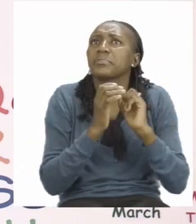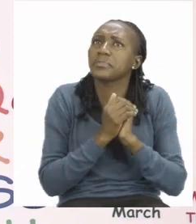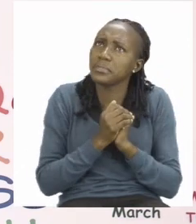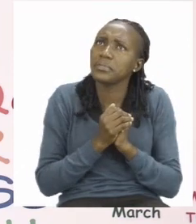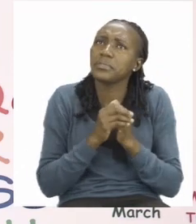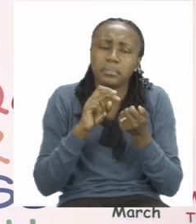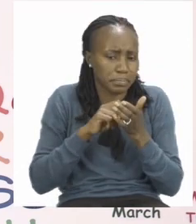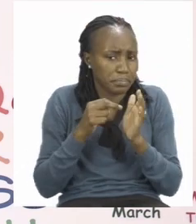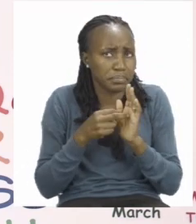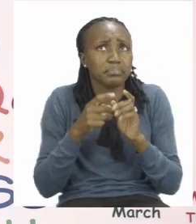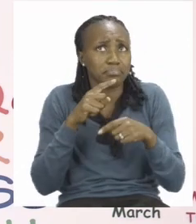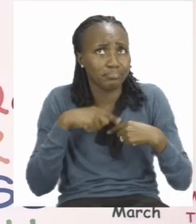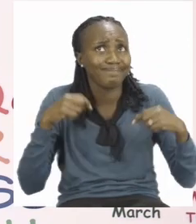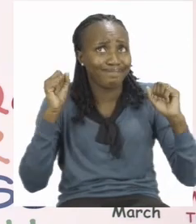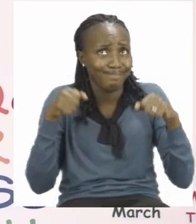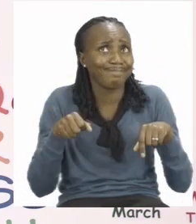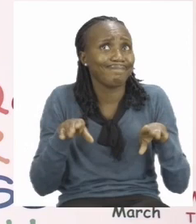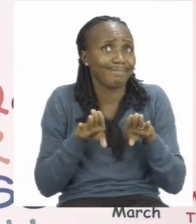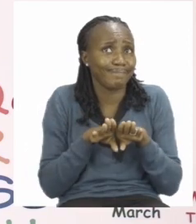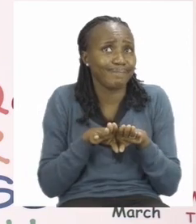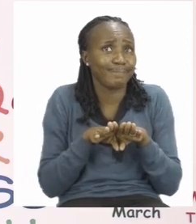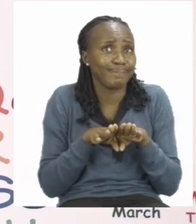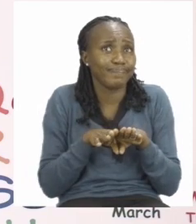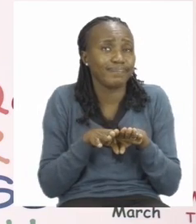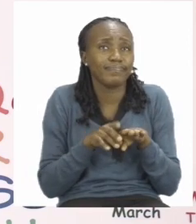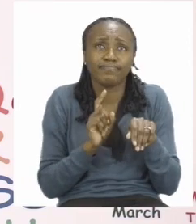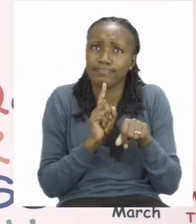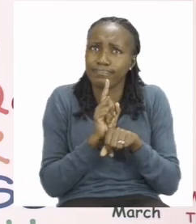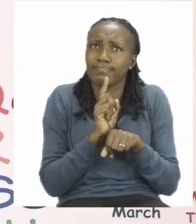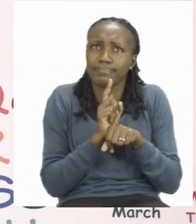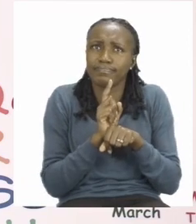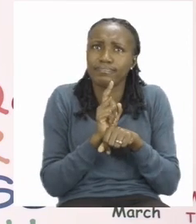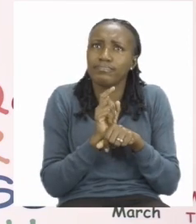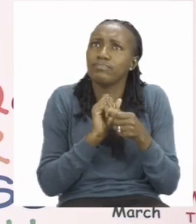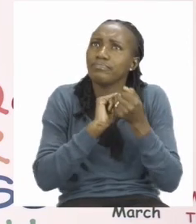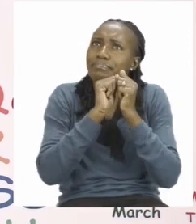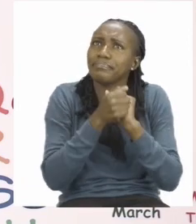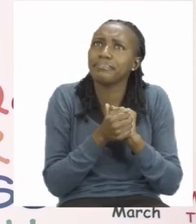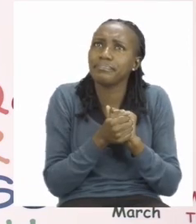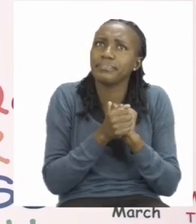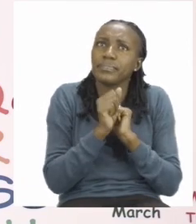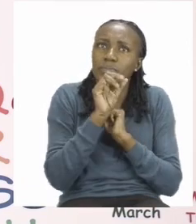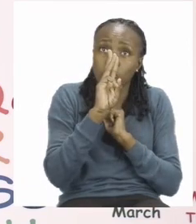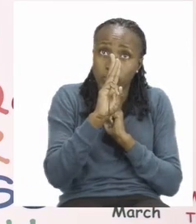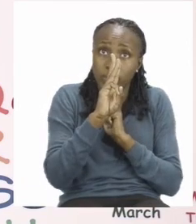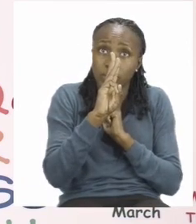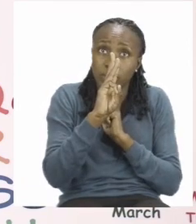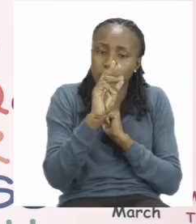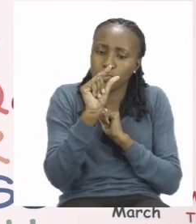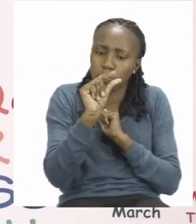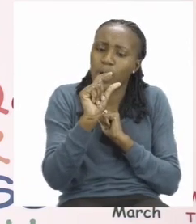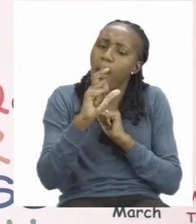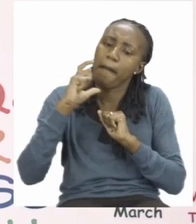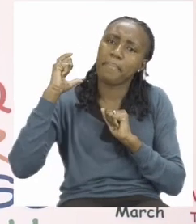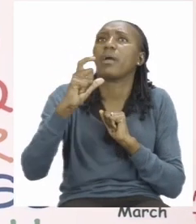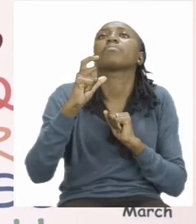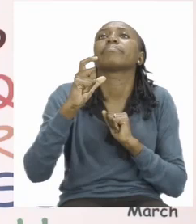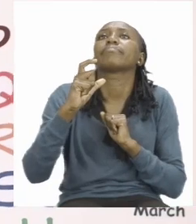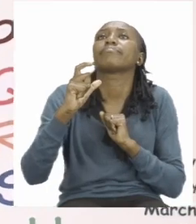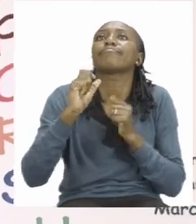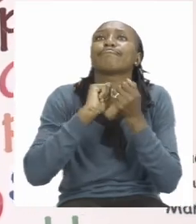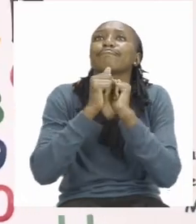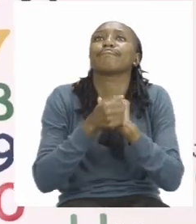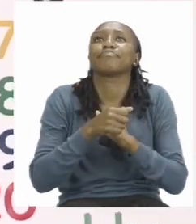to do the punctuation. The first thing we're going to do is change our W into a